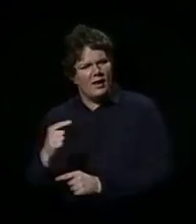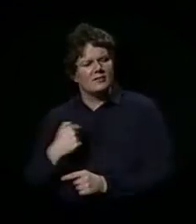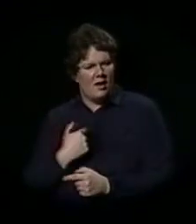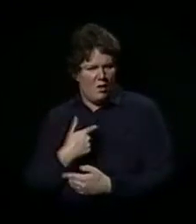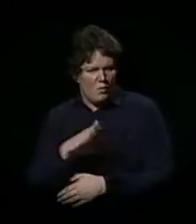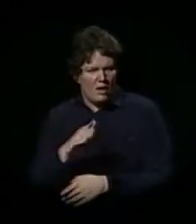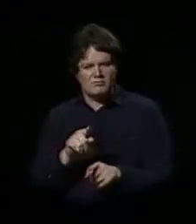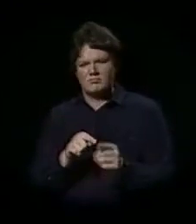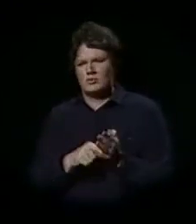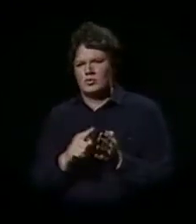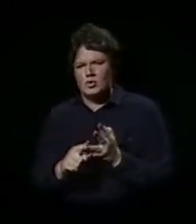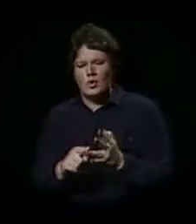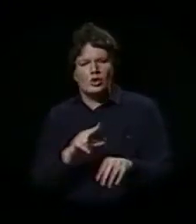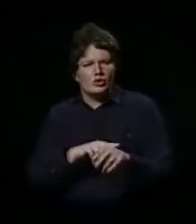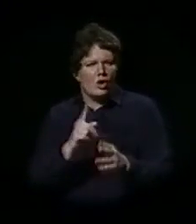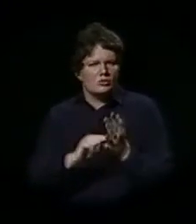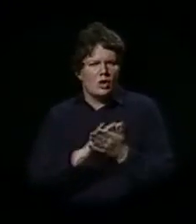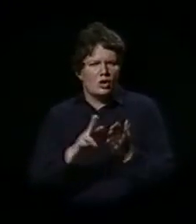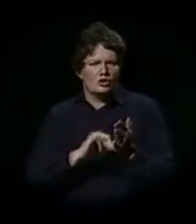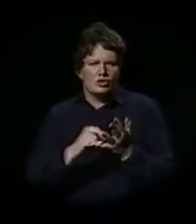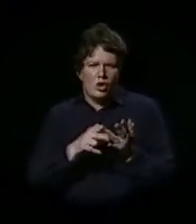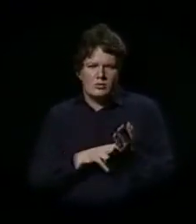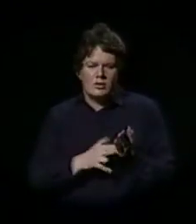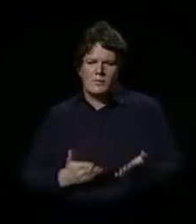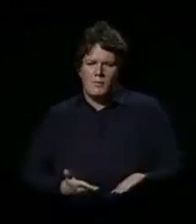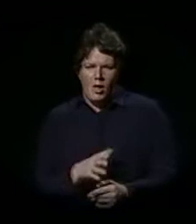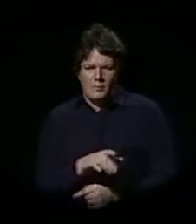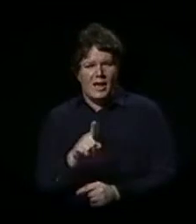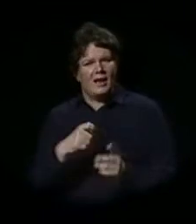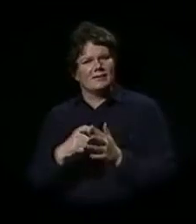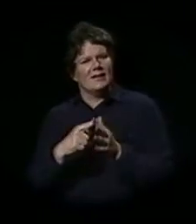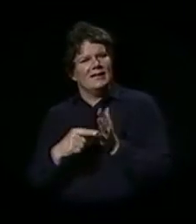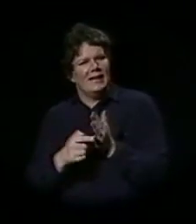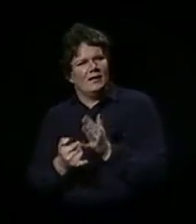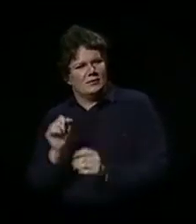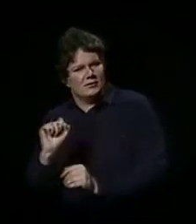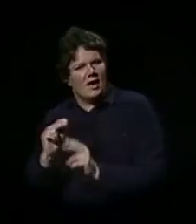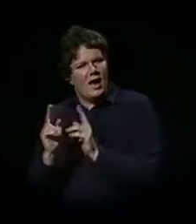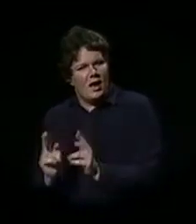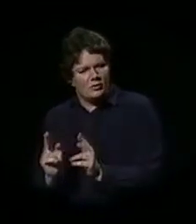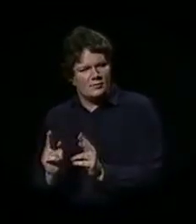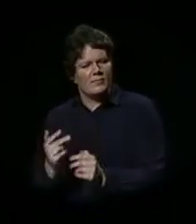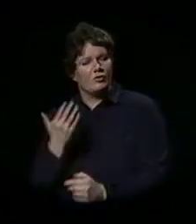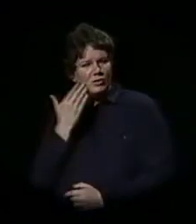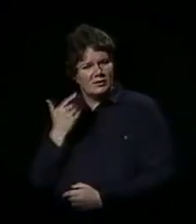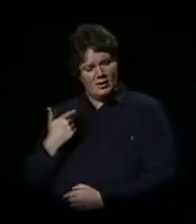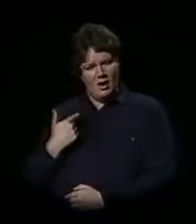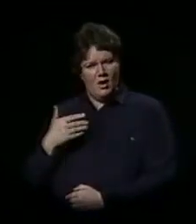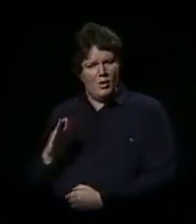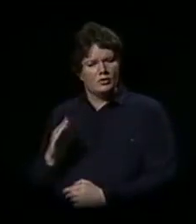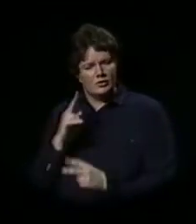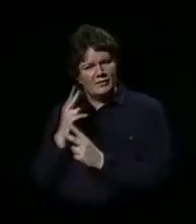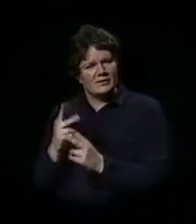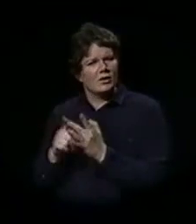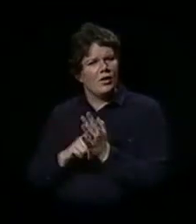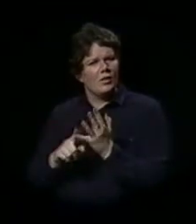similar pilgrimages to Dr. Johnson's birthplace and Keats' house. More recently, I have visited the Julian